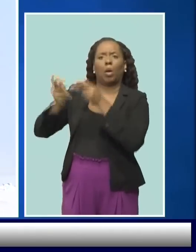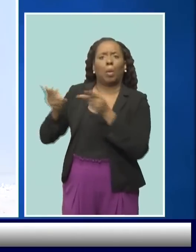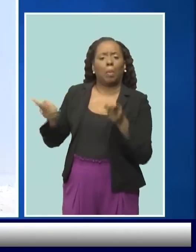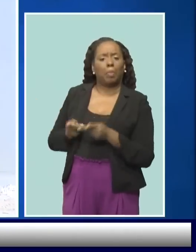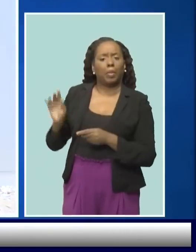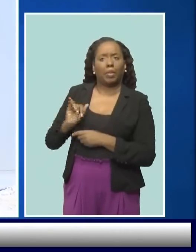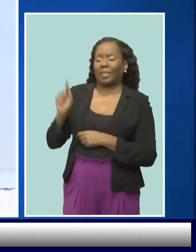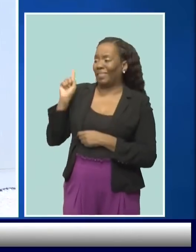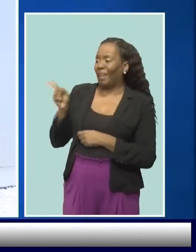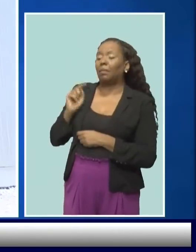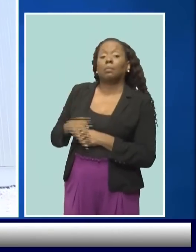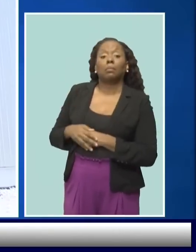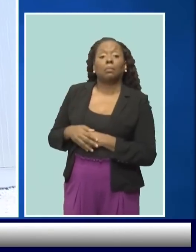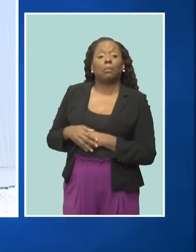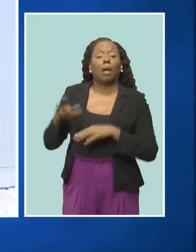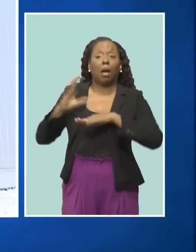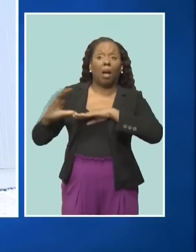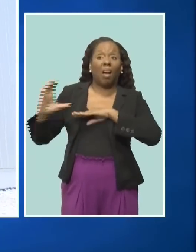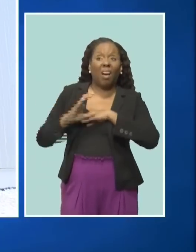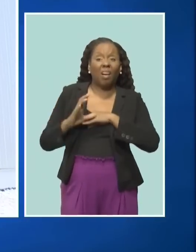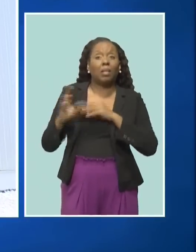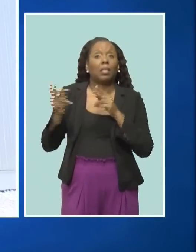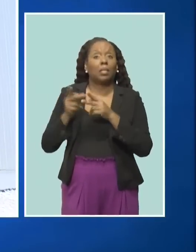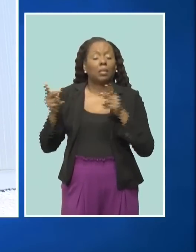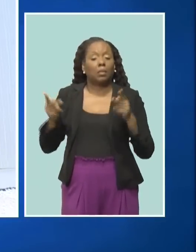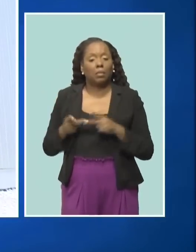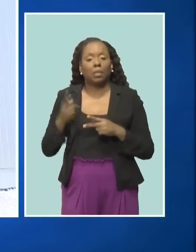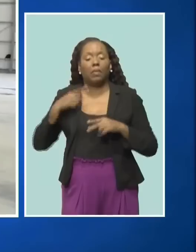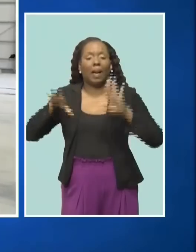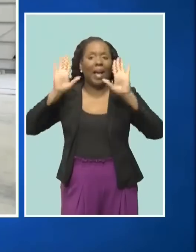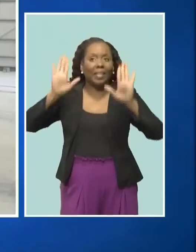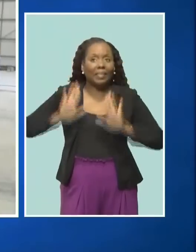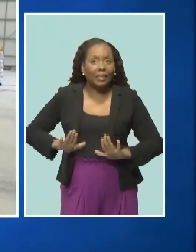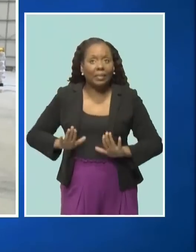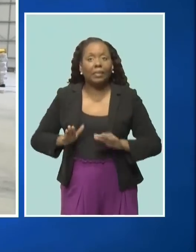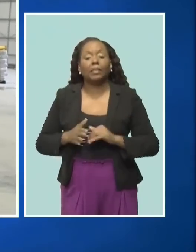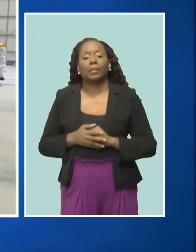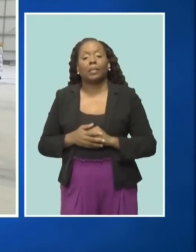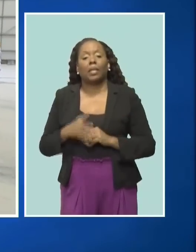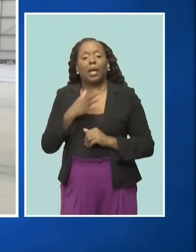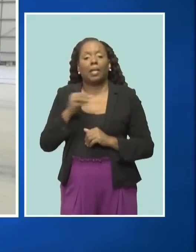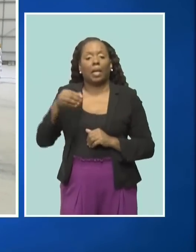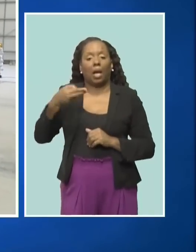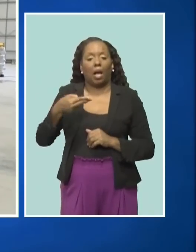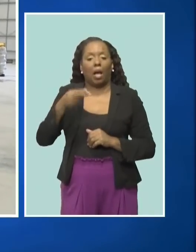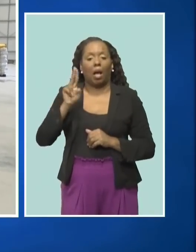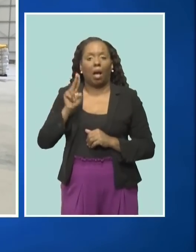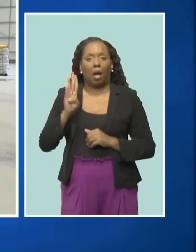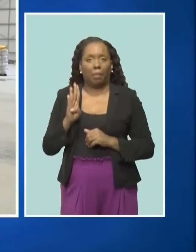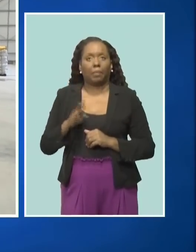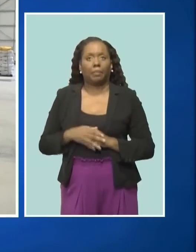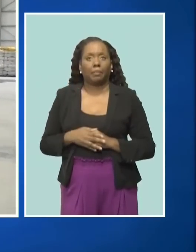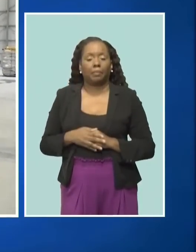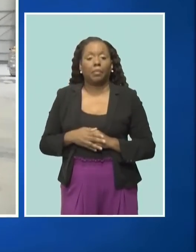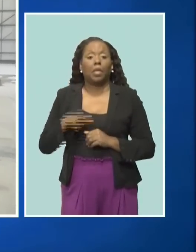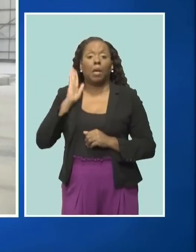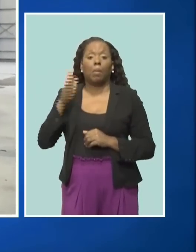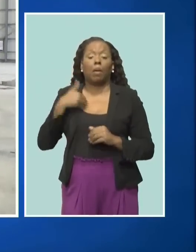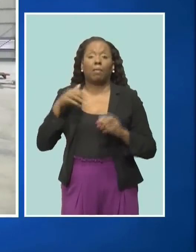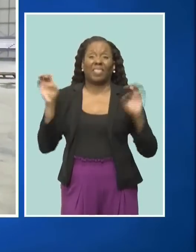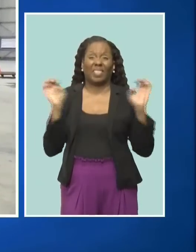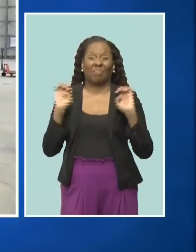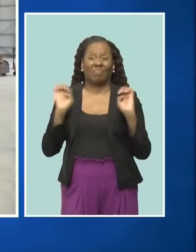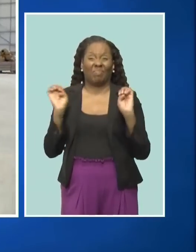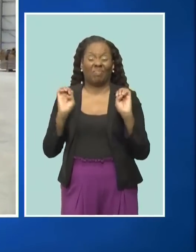a regional logistics hub and center of excellence. It is here that emergency items will be stored to be used in